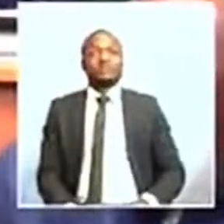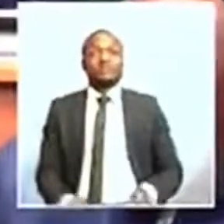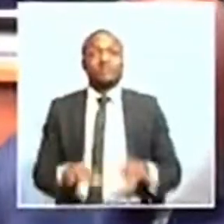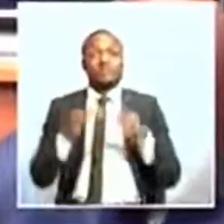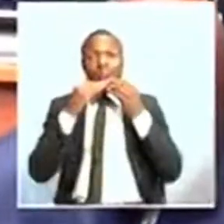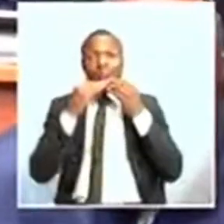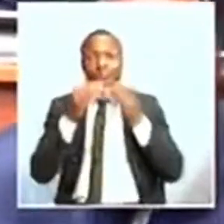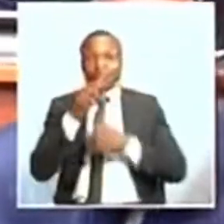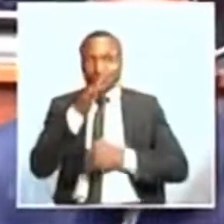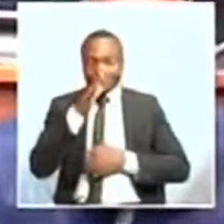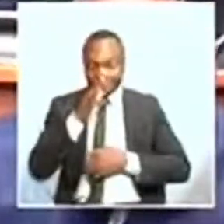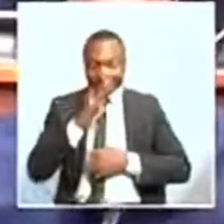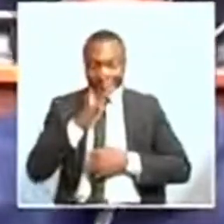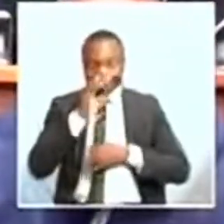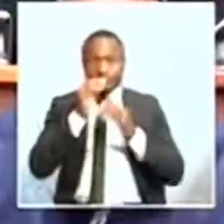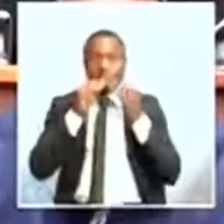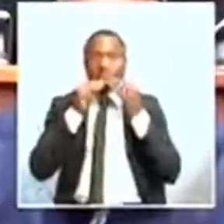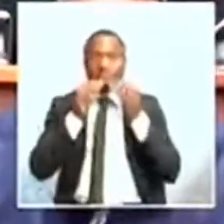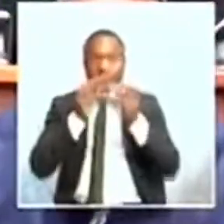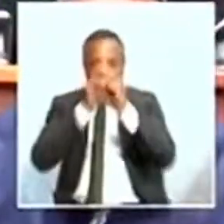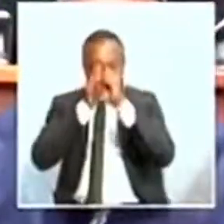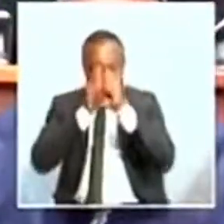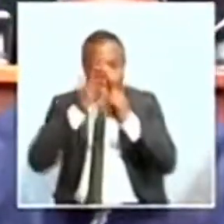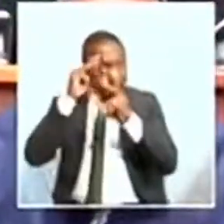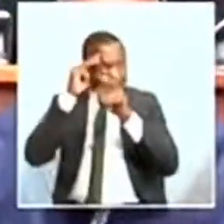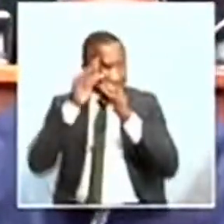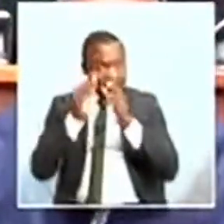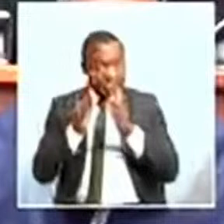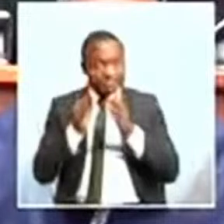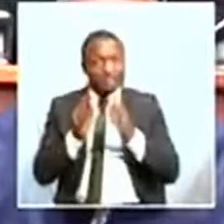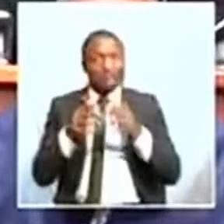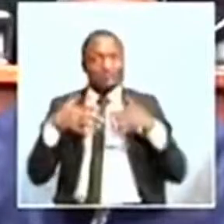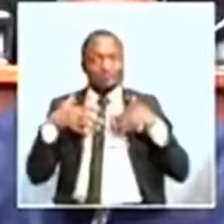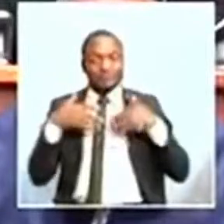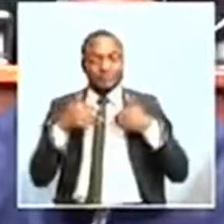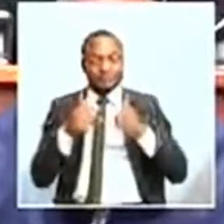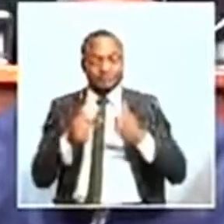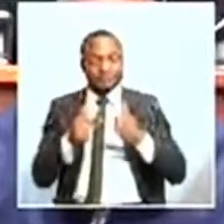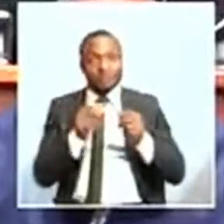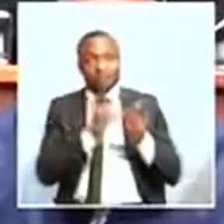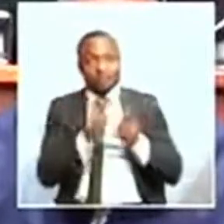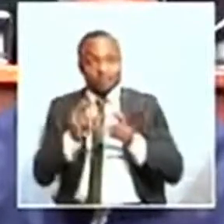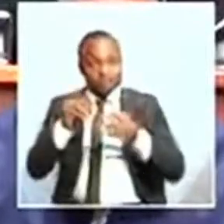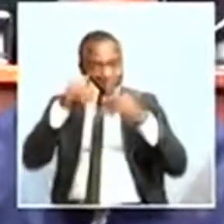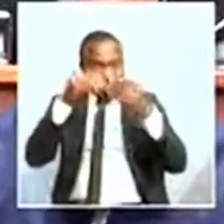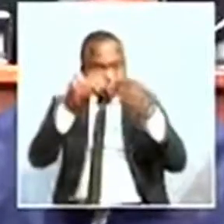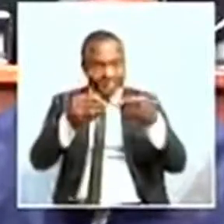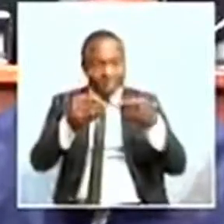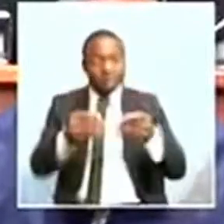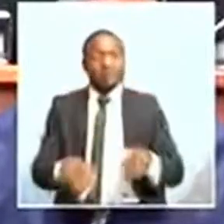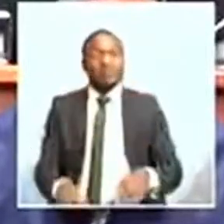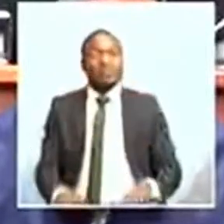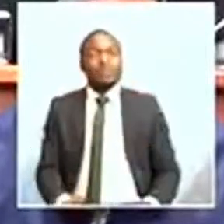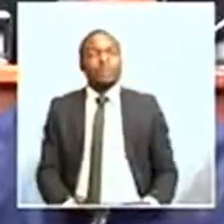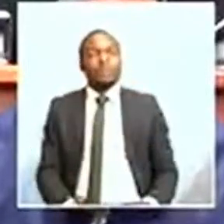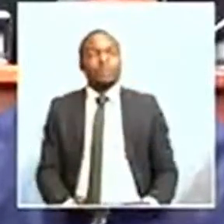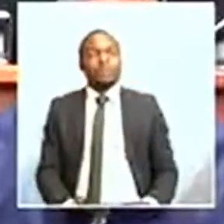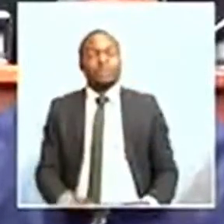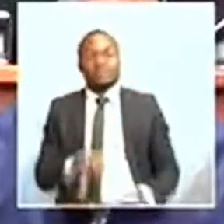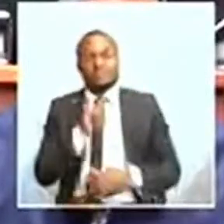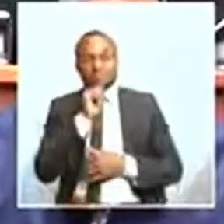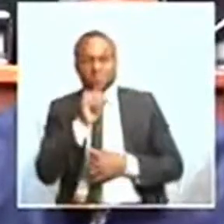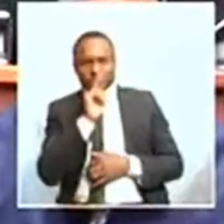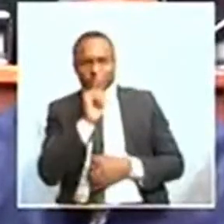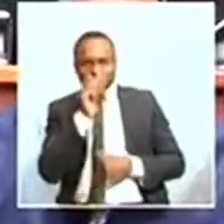Thank you, Madam Speaker, and thank you, Minister of Health, for the answers you are providing. I'm not just sure